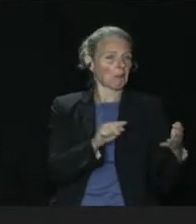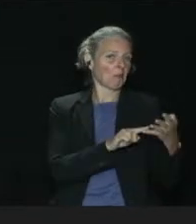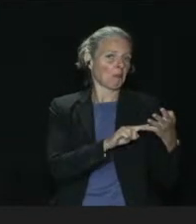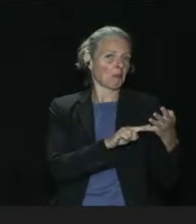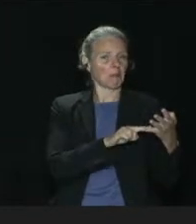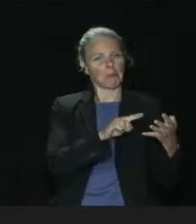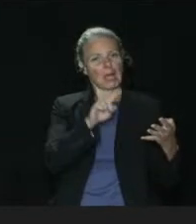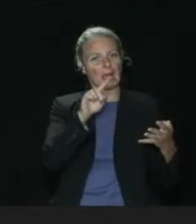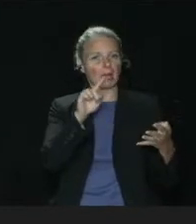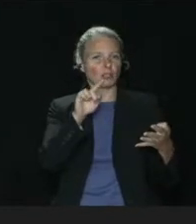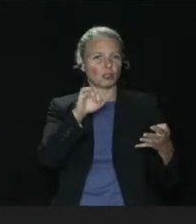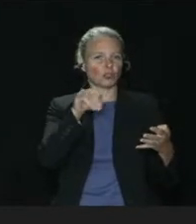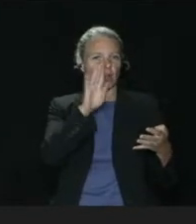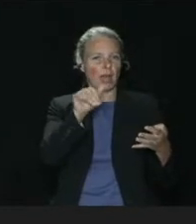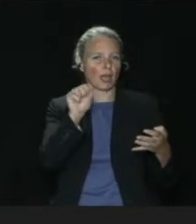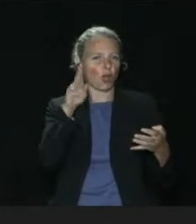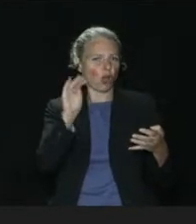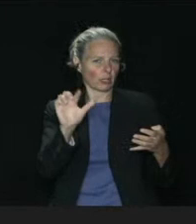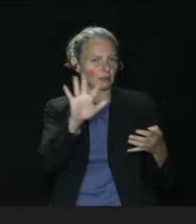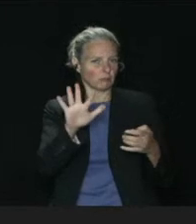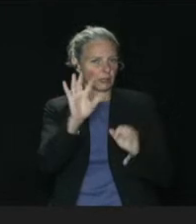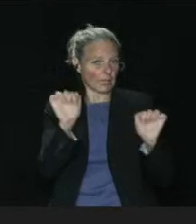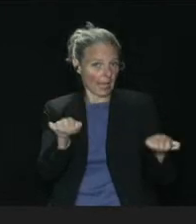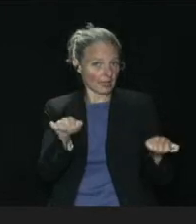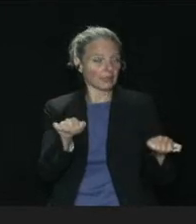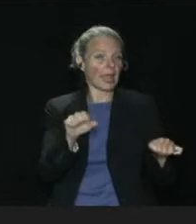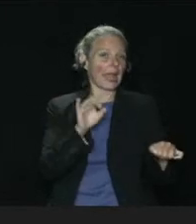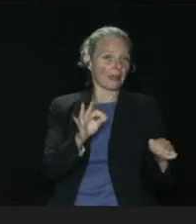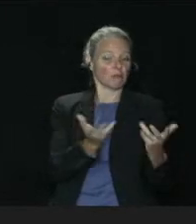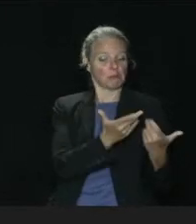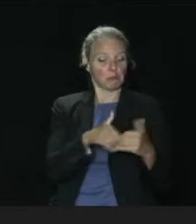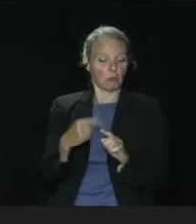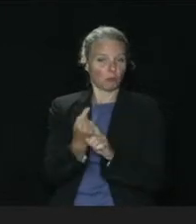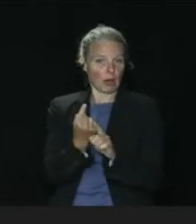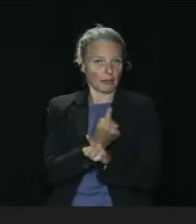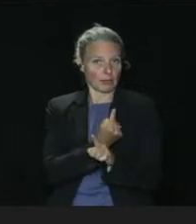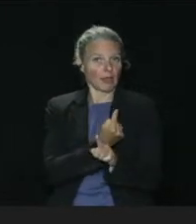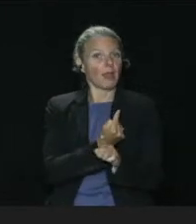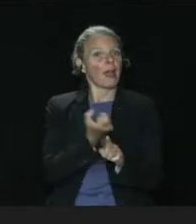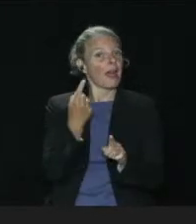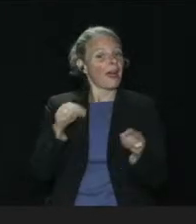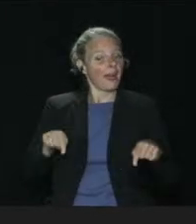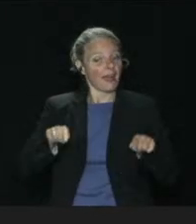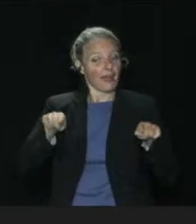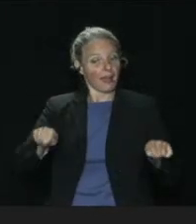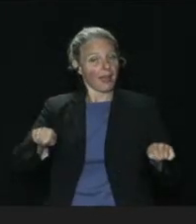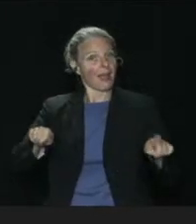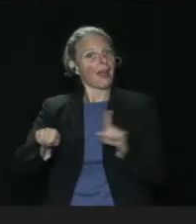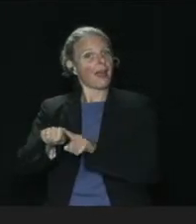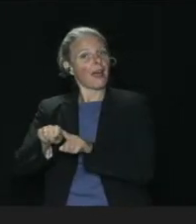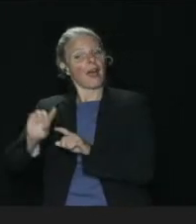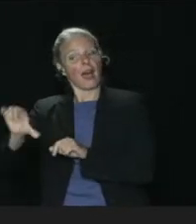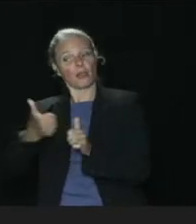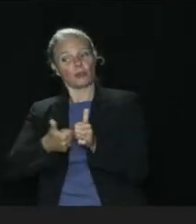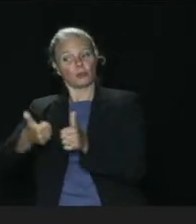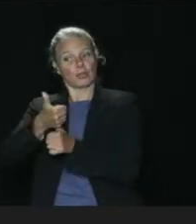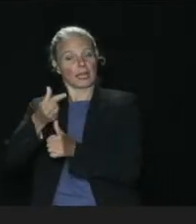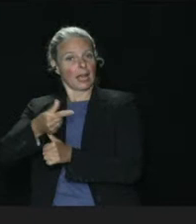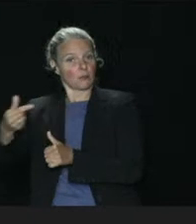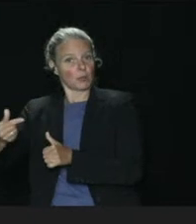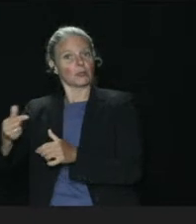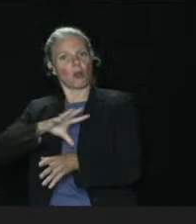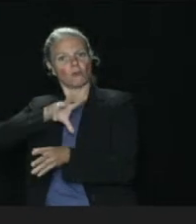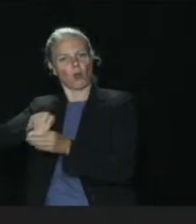our planning and the logistics all go well. And at the same time, certainly I think other government officials are obviously in discussions,